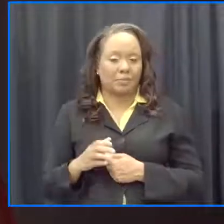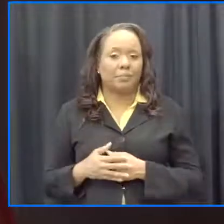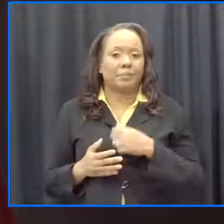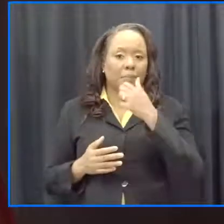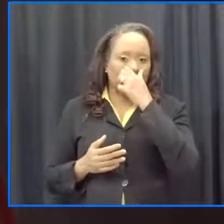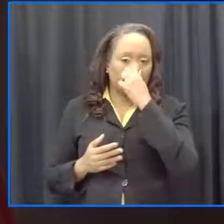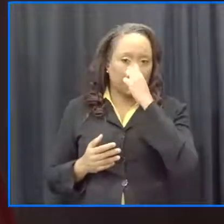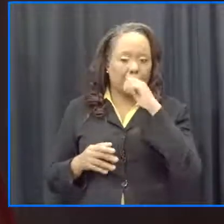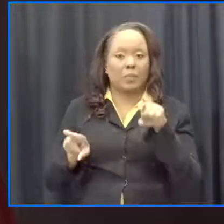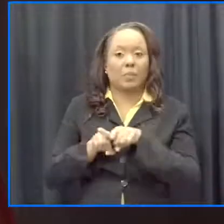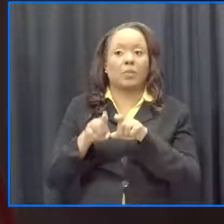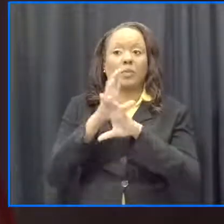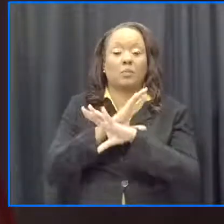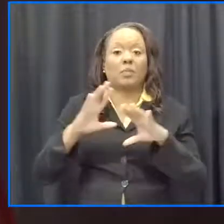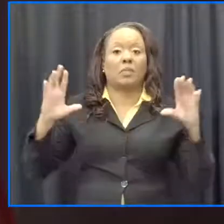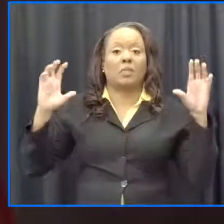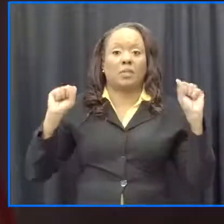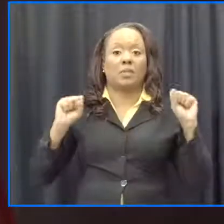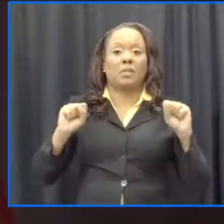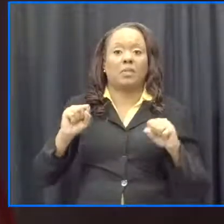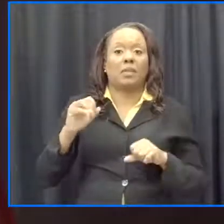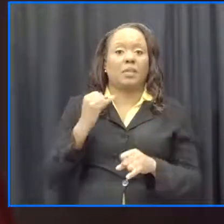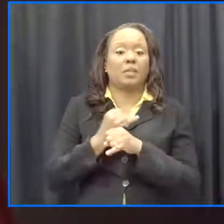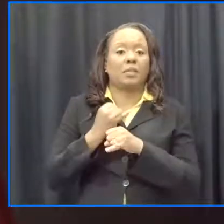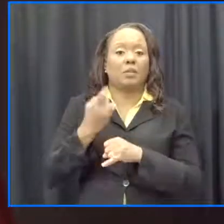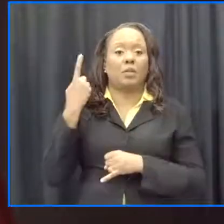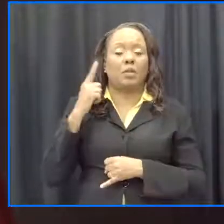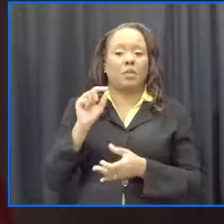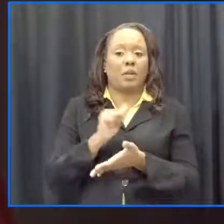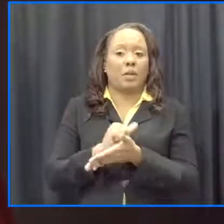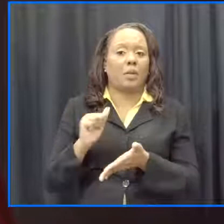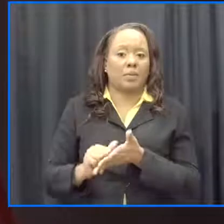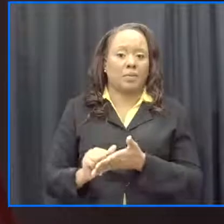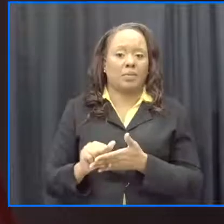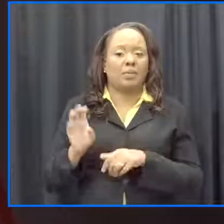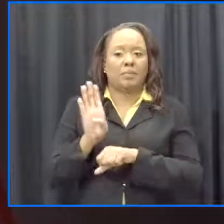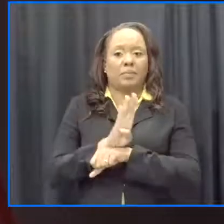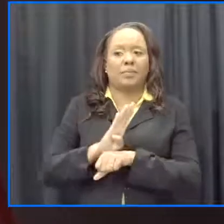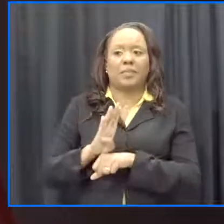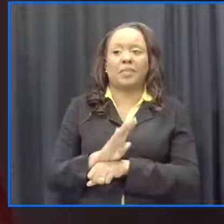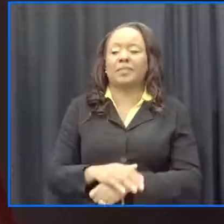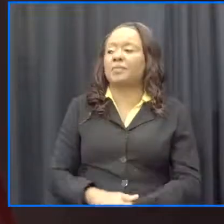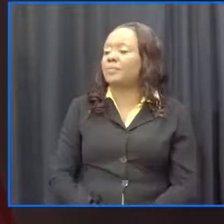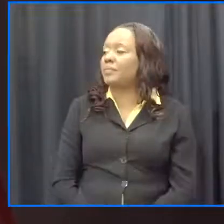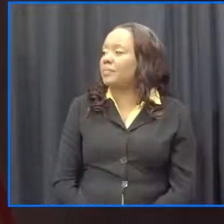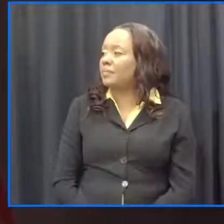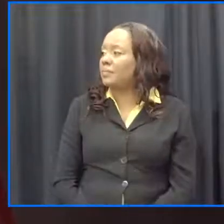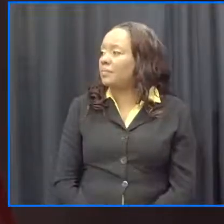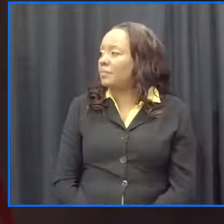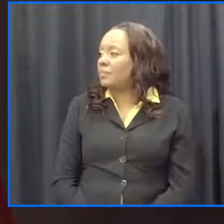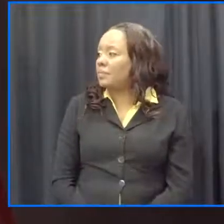also served as president of the Institute of Chartered Accountants of Barbados.